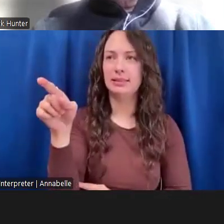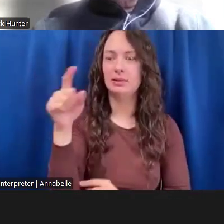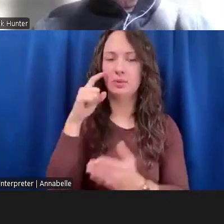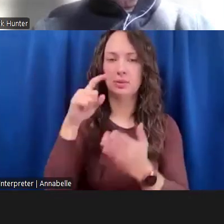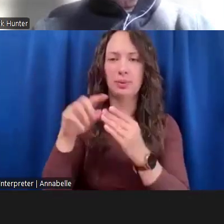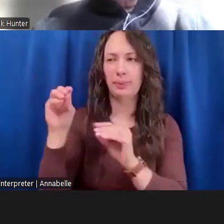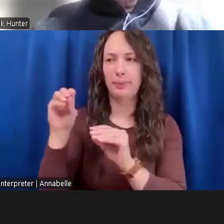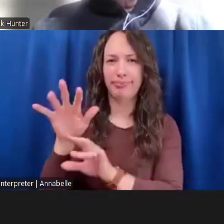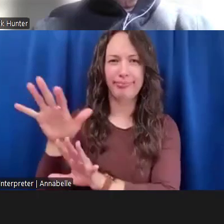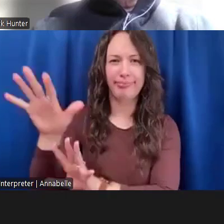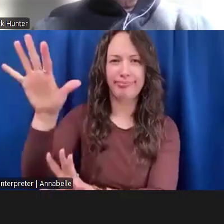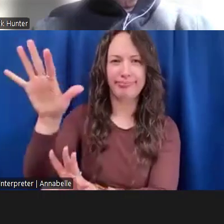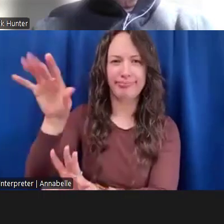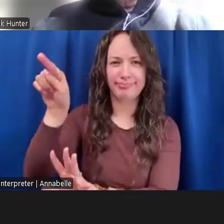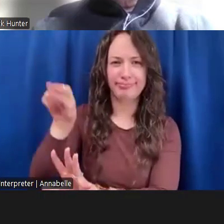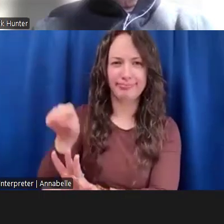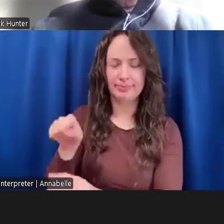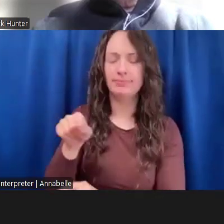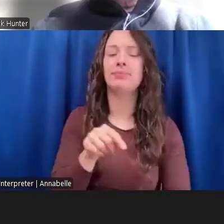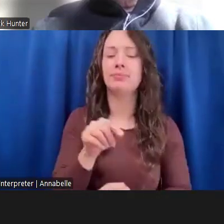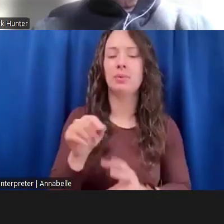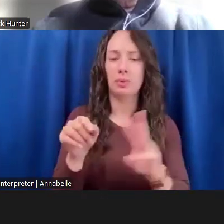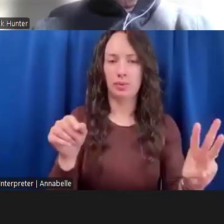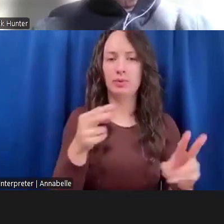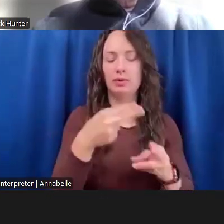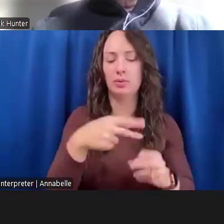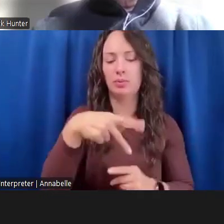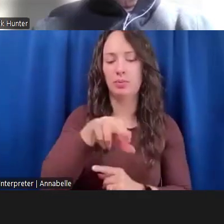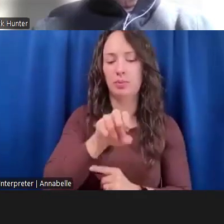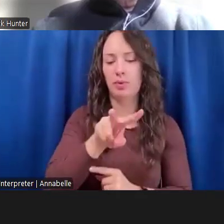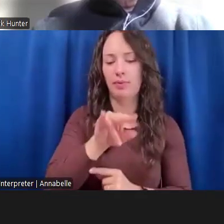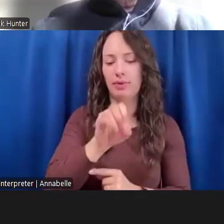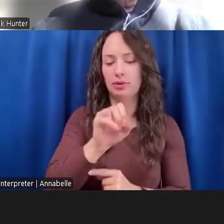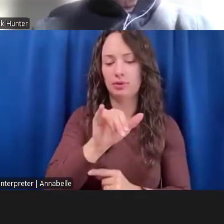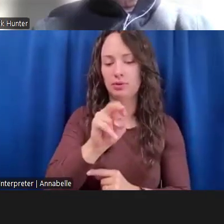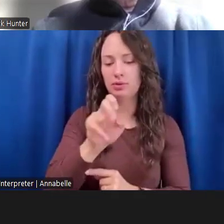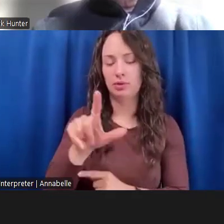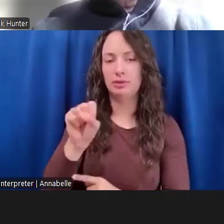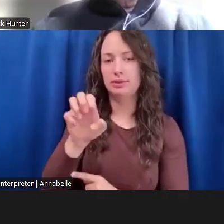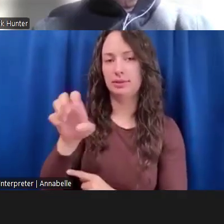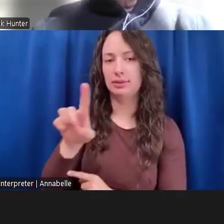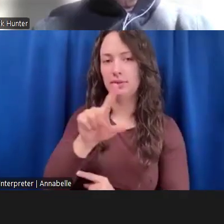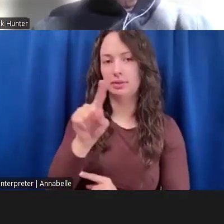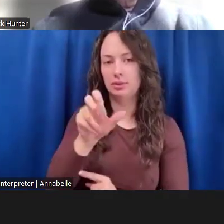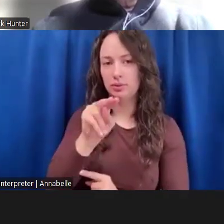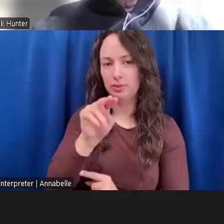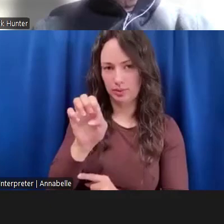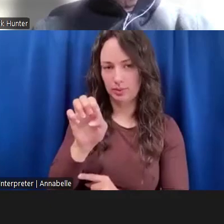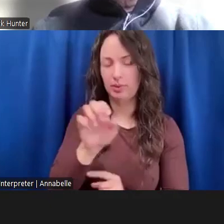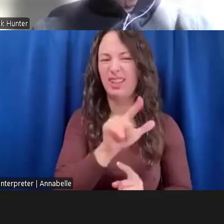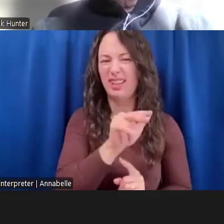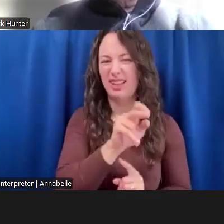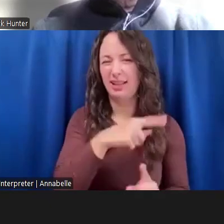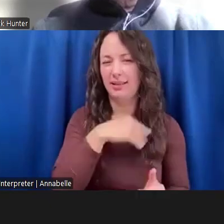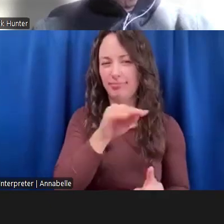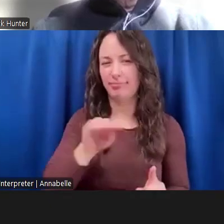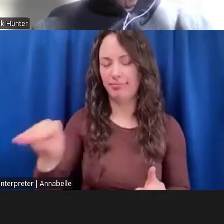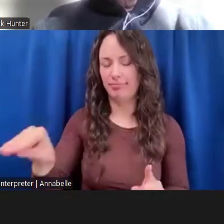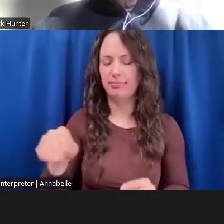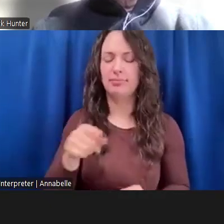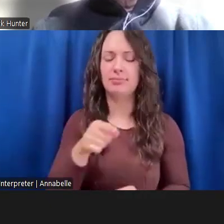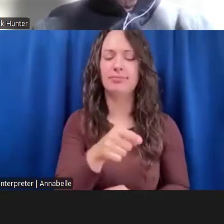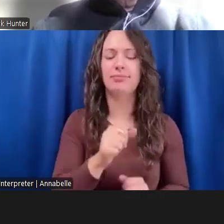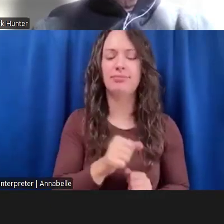seed zone map. It's called the provisional seed zones. And I think we put the link in there. The principle is the same. They